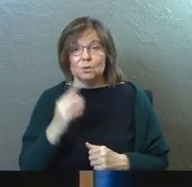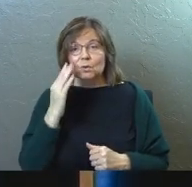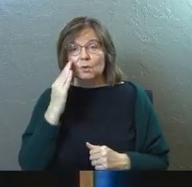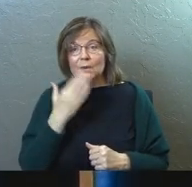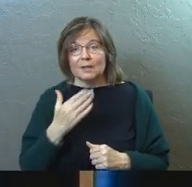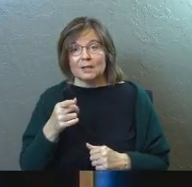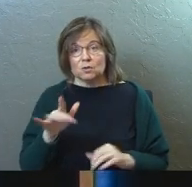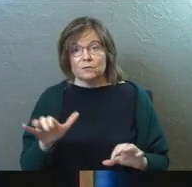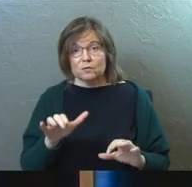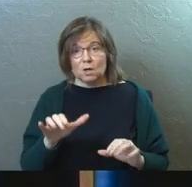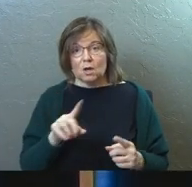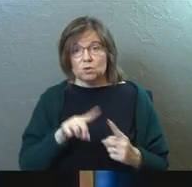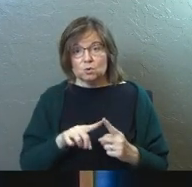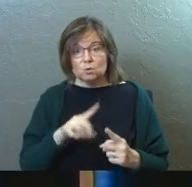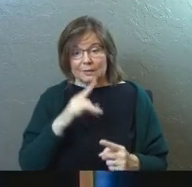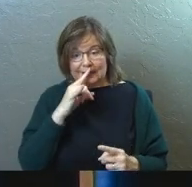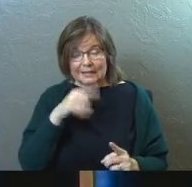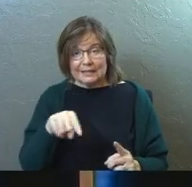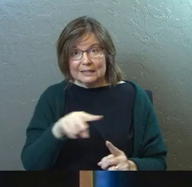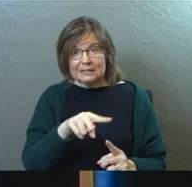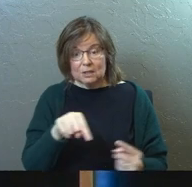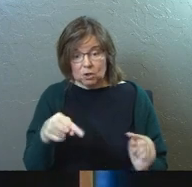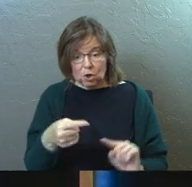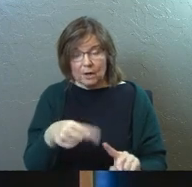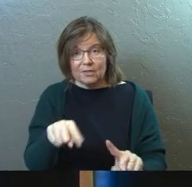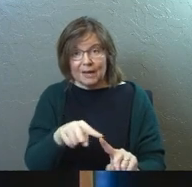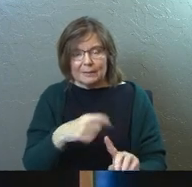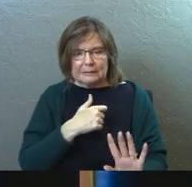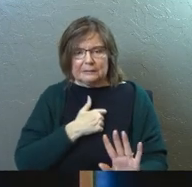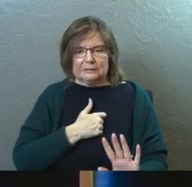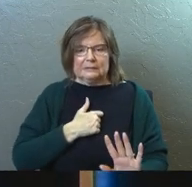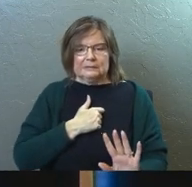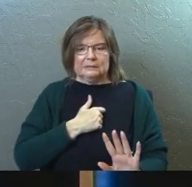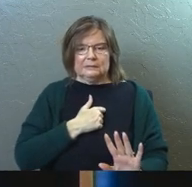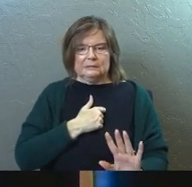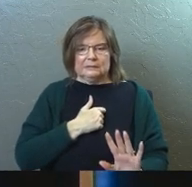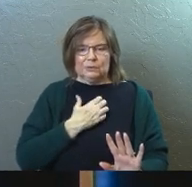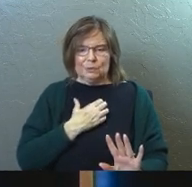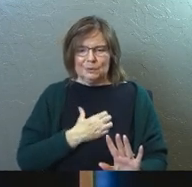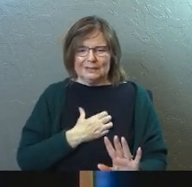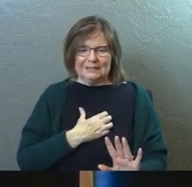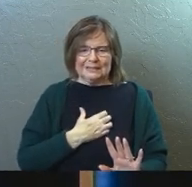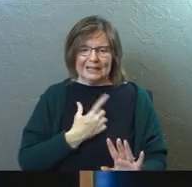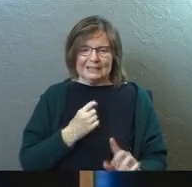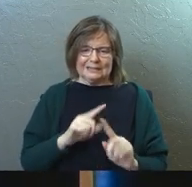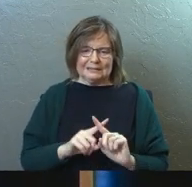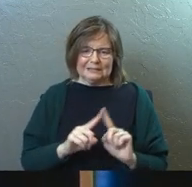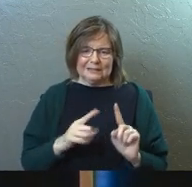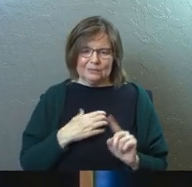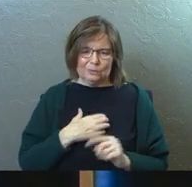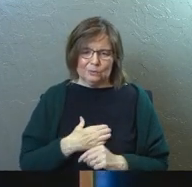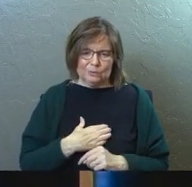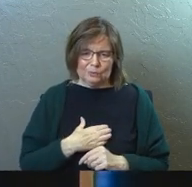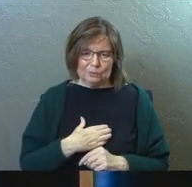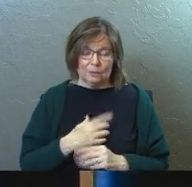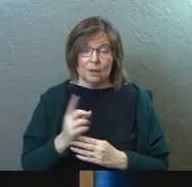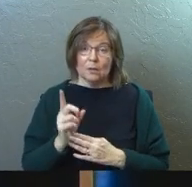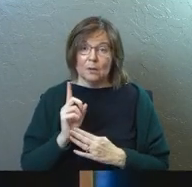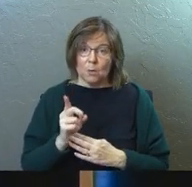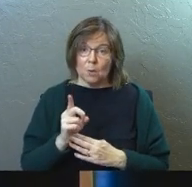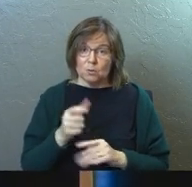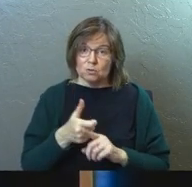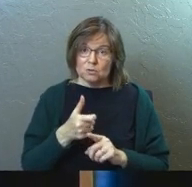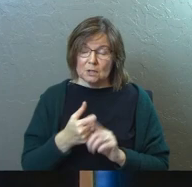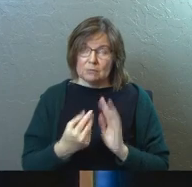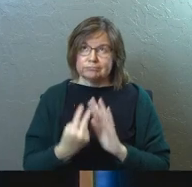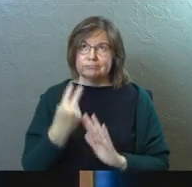And you know the things that you've done to your kids. You know the things that you regret, things that you wish you would have done differently. And those moments that you